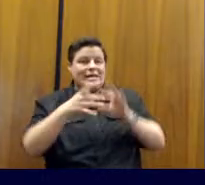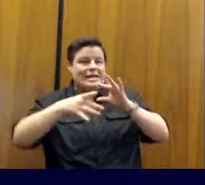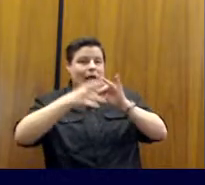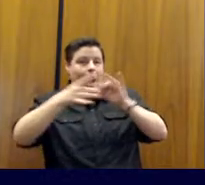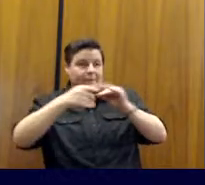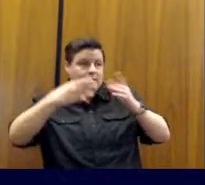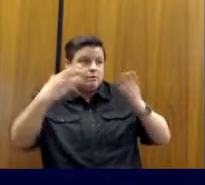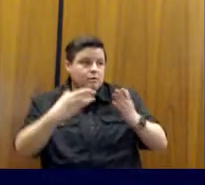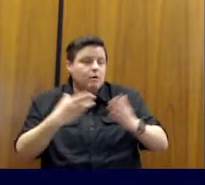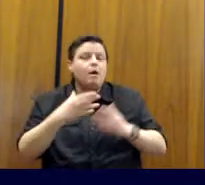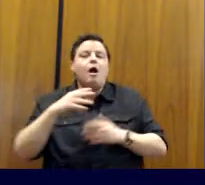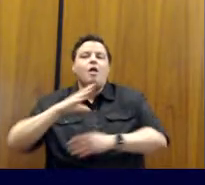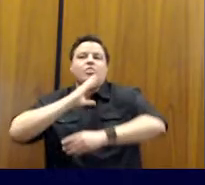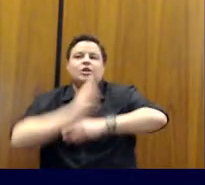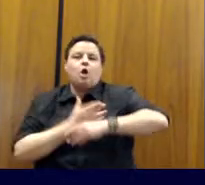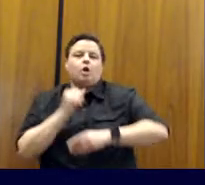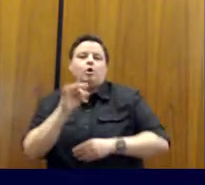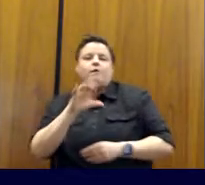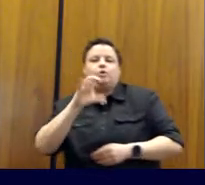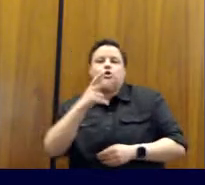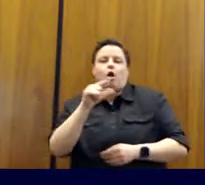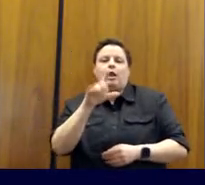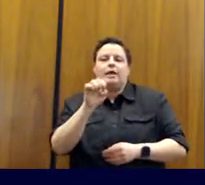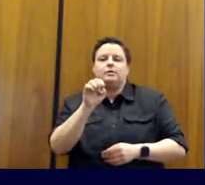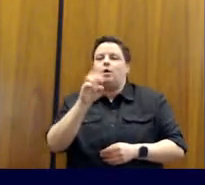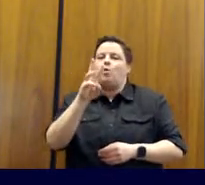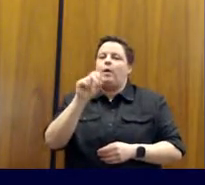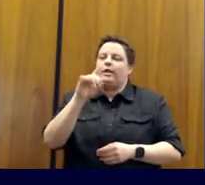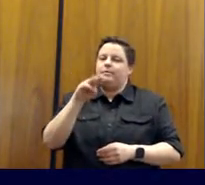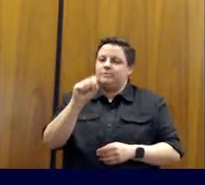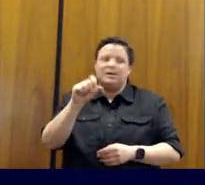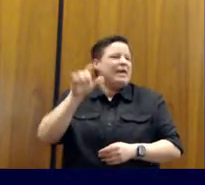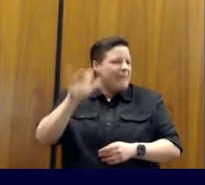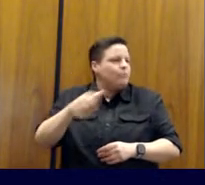is that the daughter of Charlotte Williams, who was the first